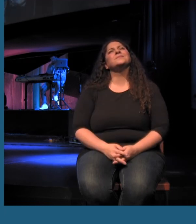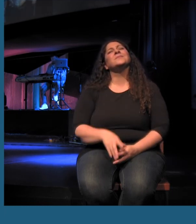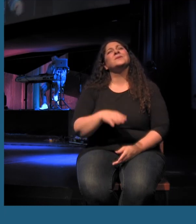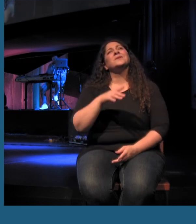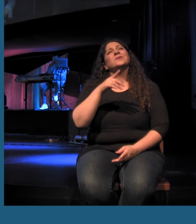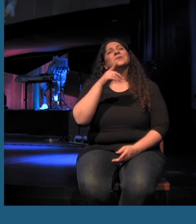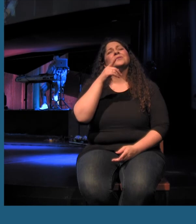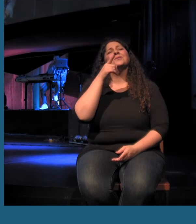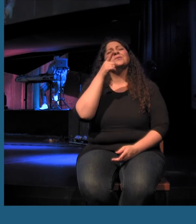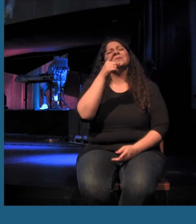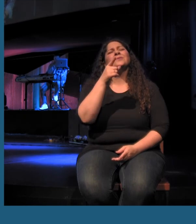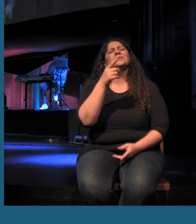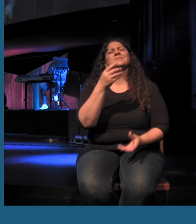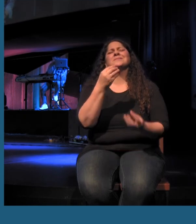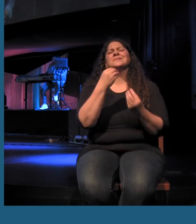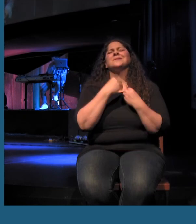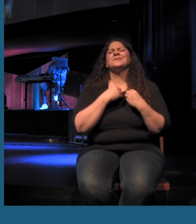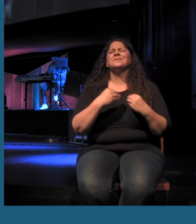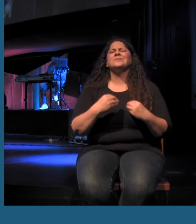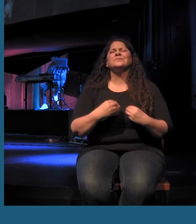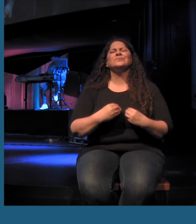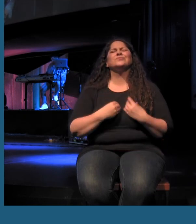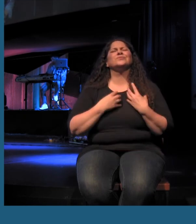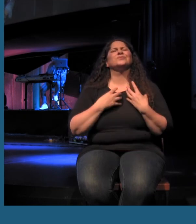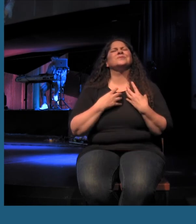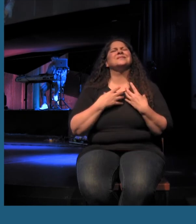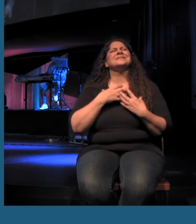God, would you reignite in us a desire?